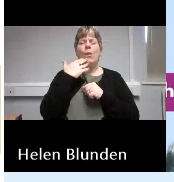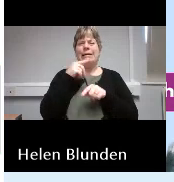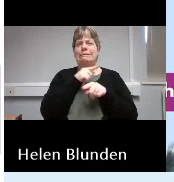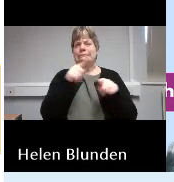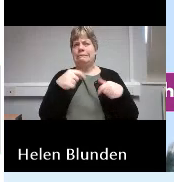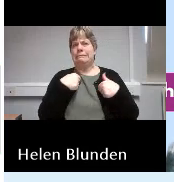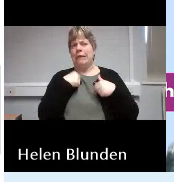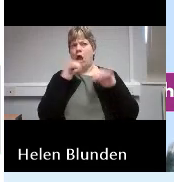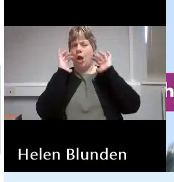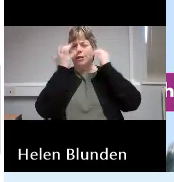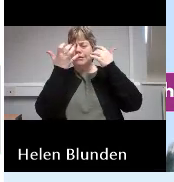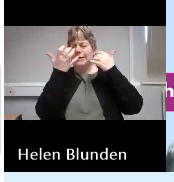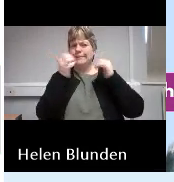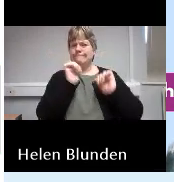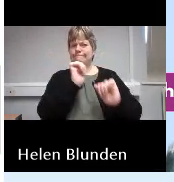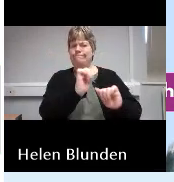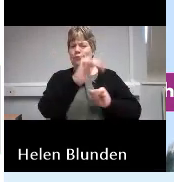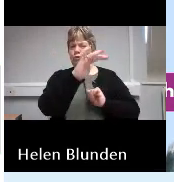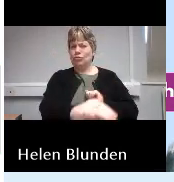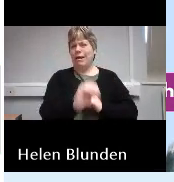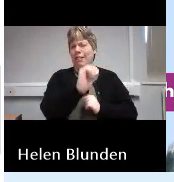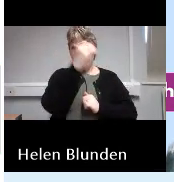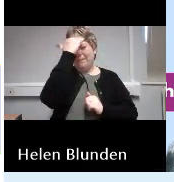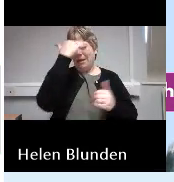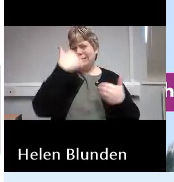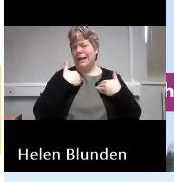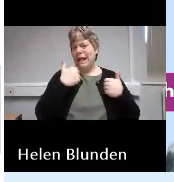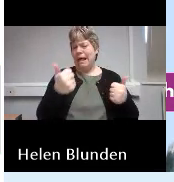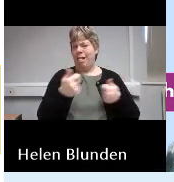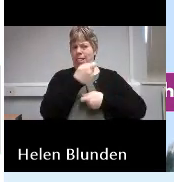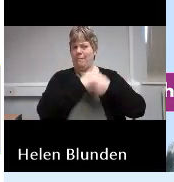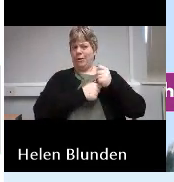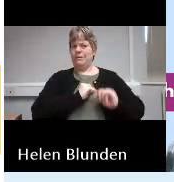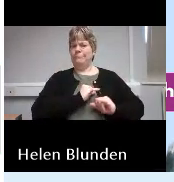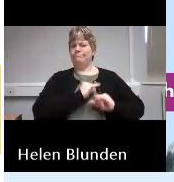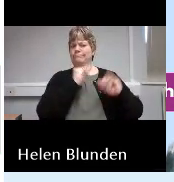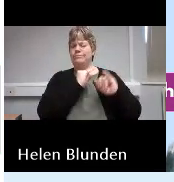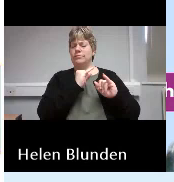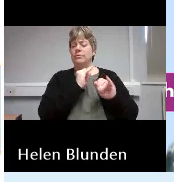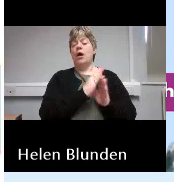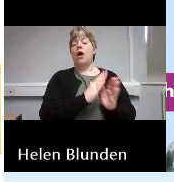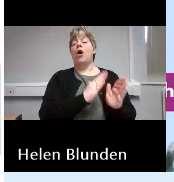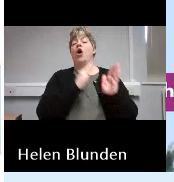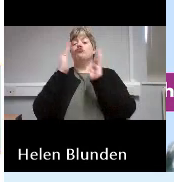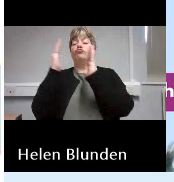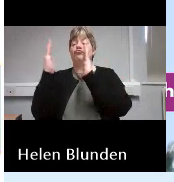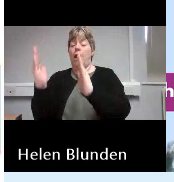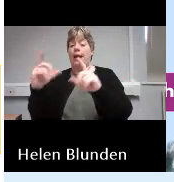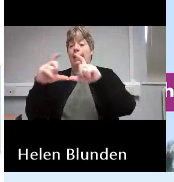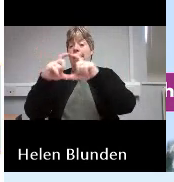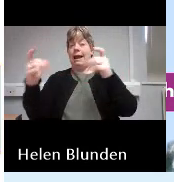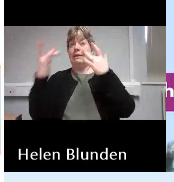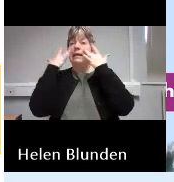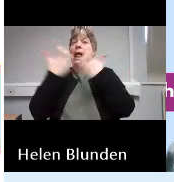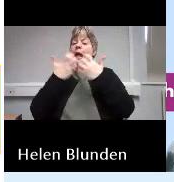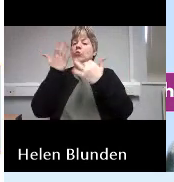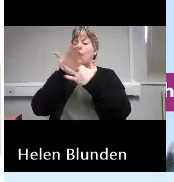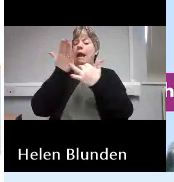concerns that the mental well-being of a child or young person is reaching crisis, the green box on the right shows how to access that